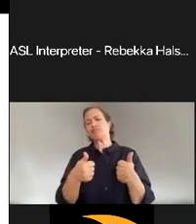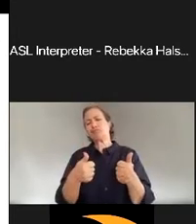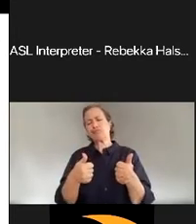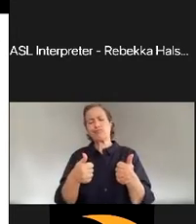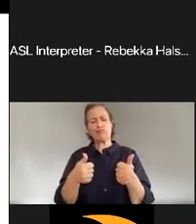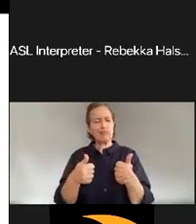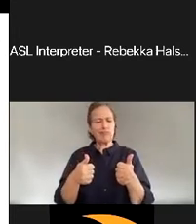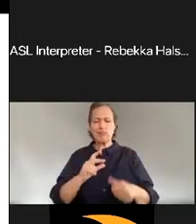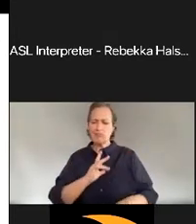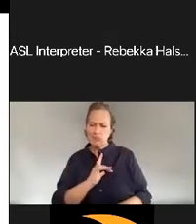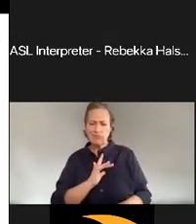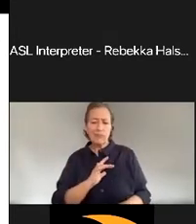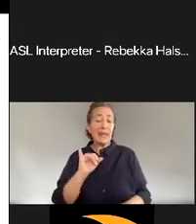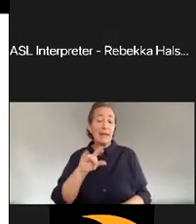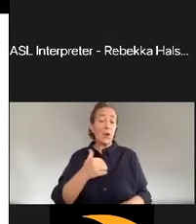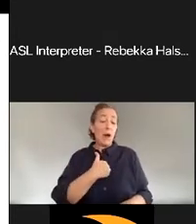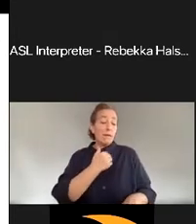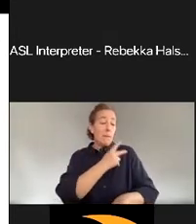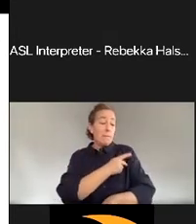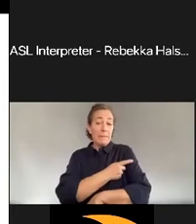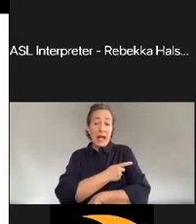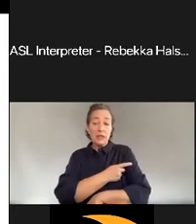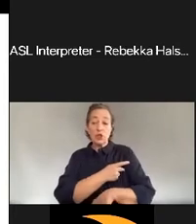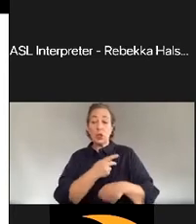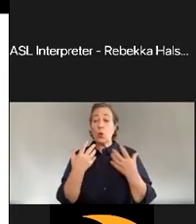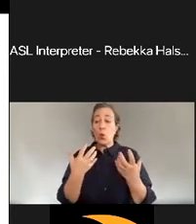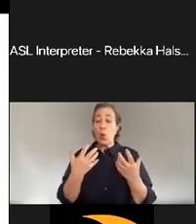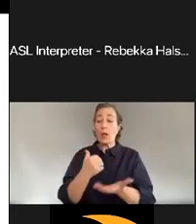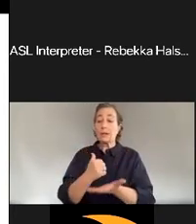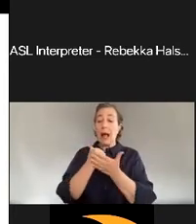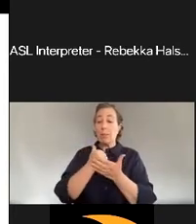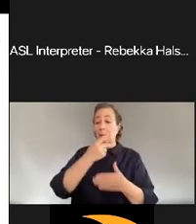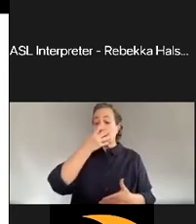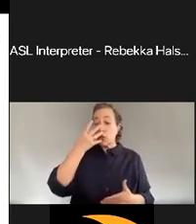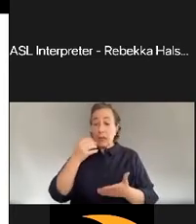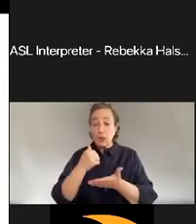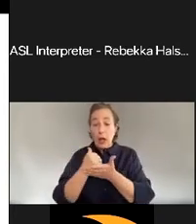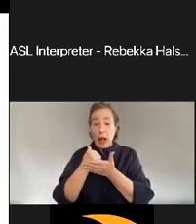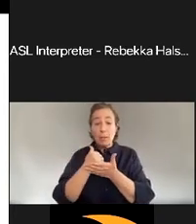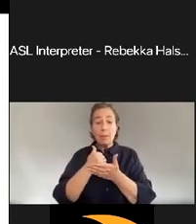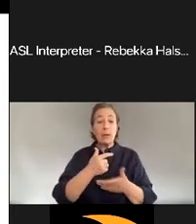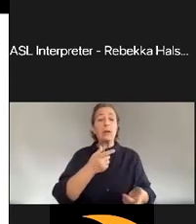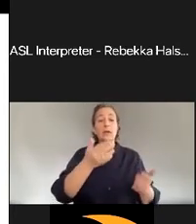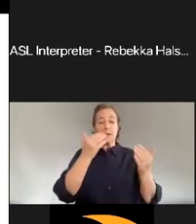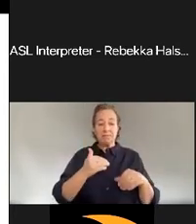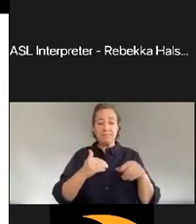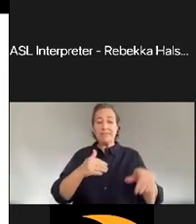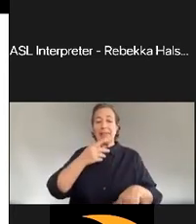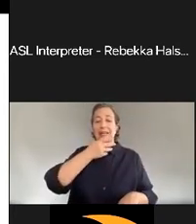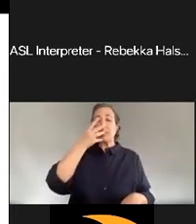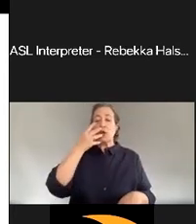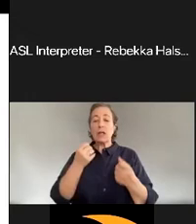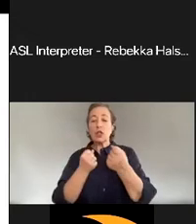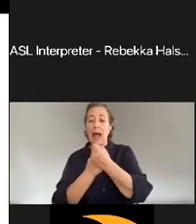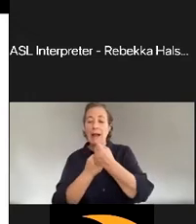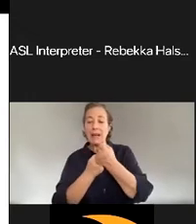a patient who might be interested in getting immigration help, the Immigration Advocates Legal Directory, you put in your zip code